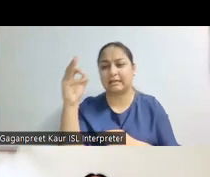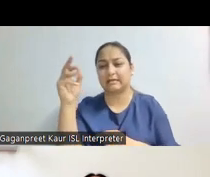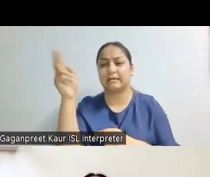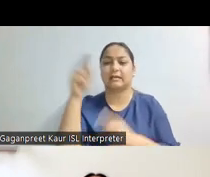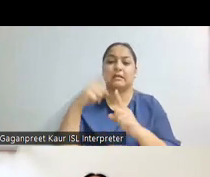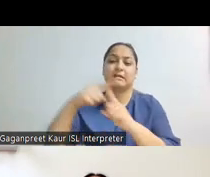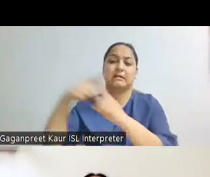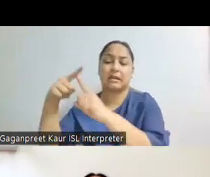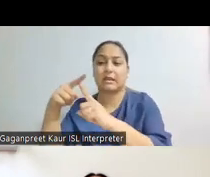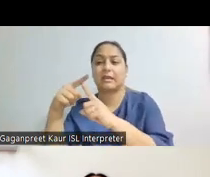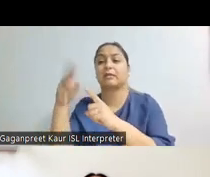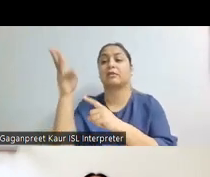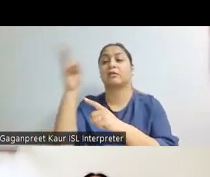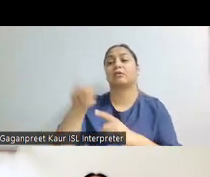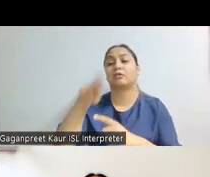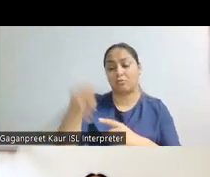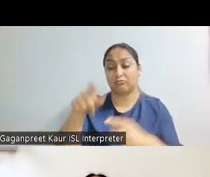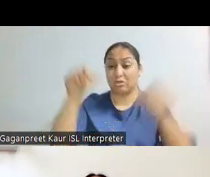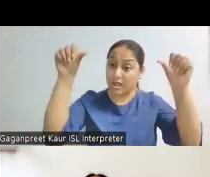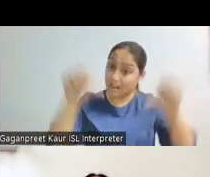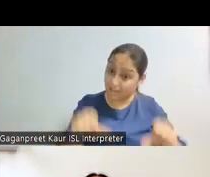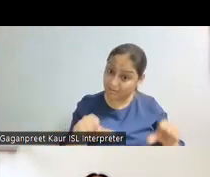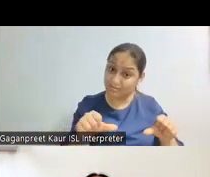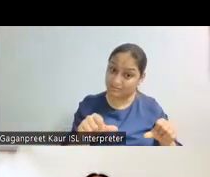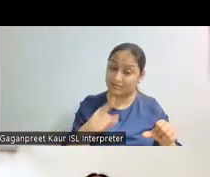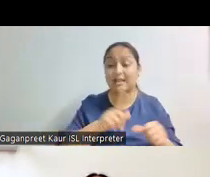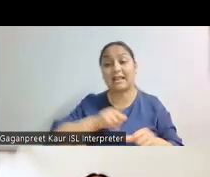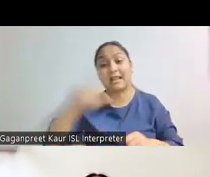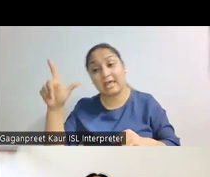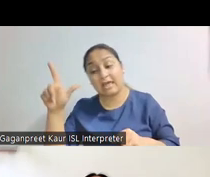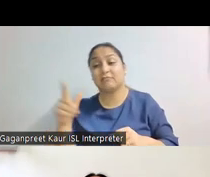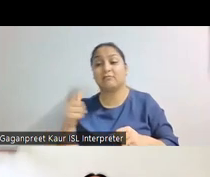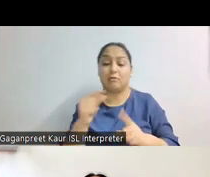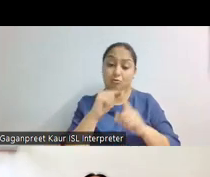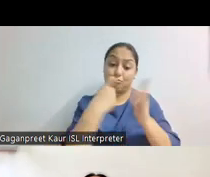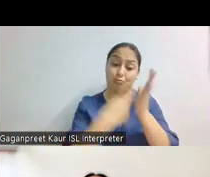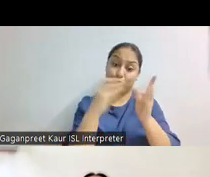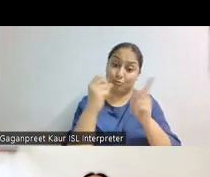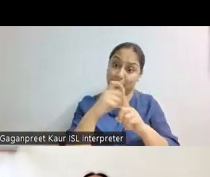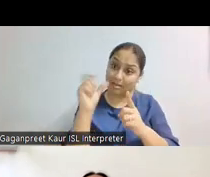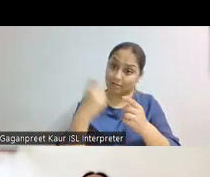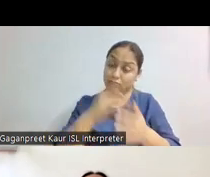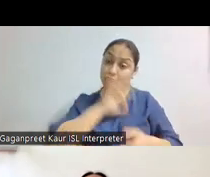In the form of loss, of lifetime productivity and earnings. And